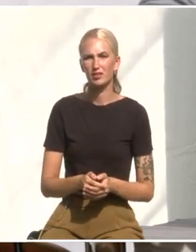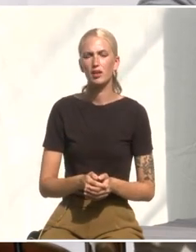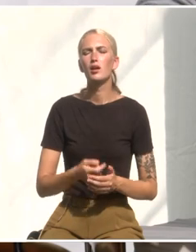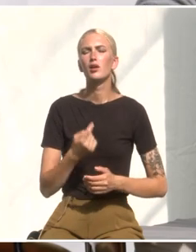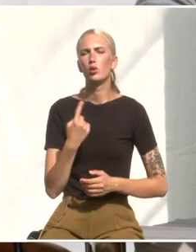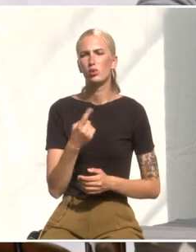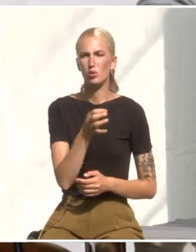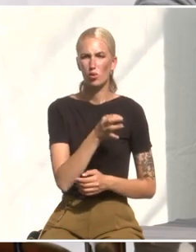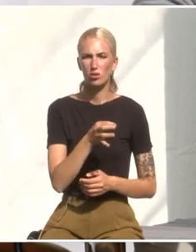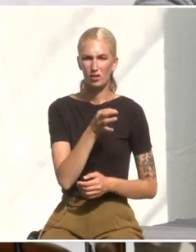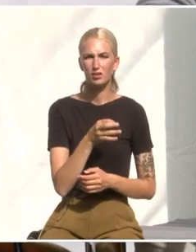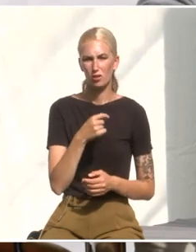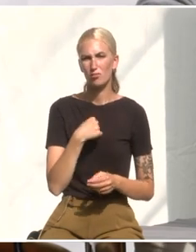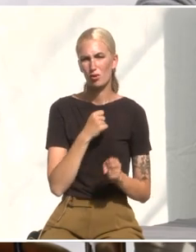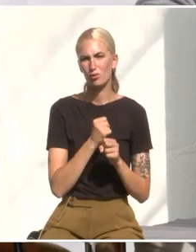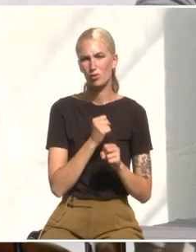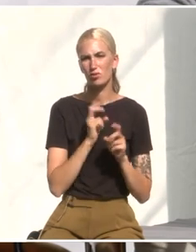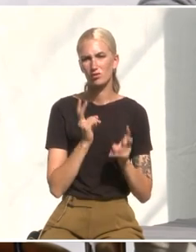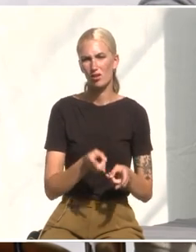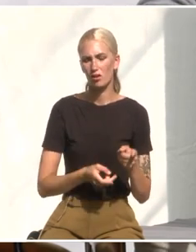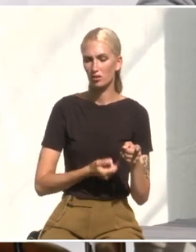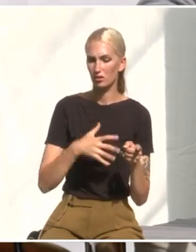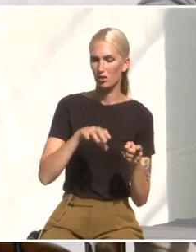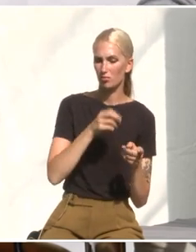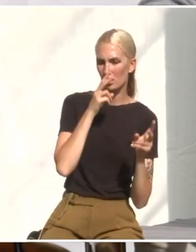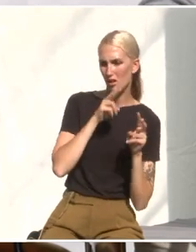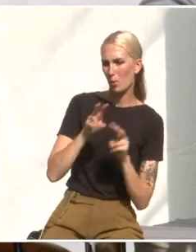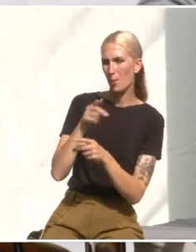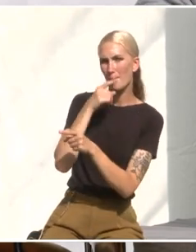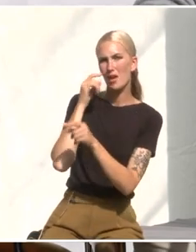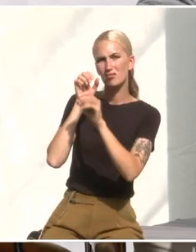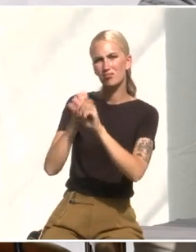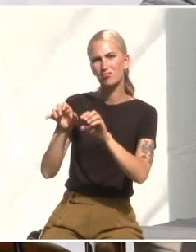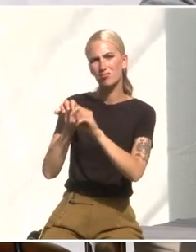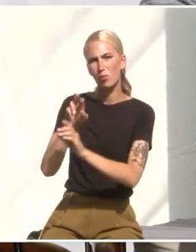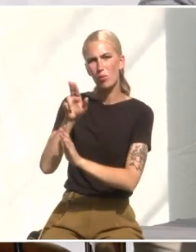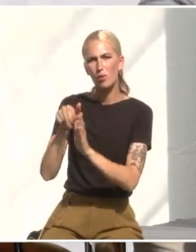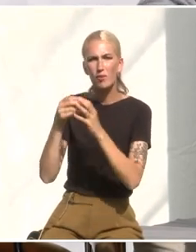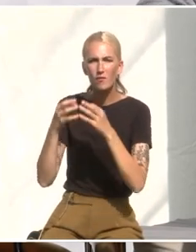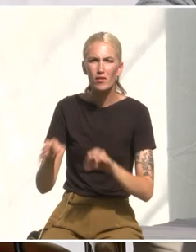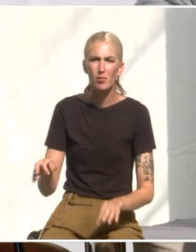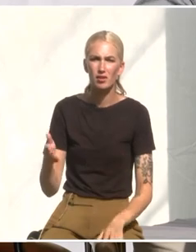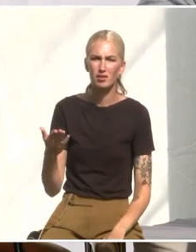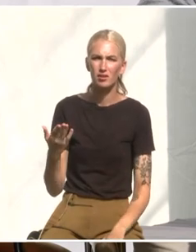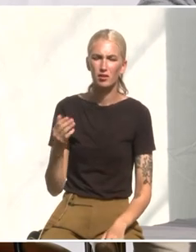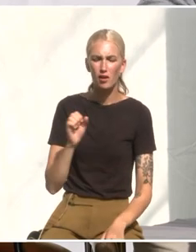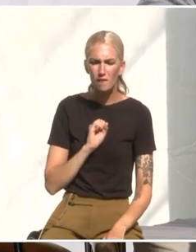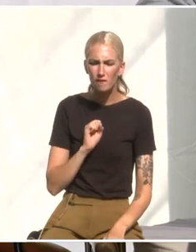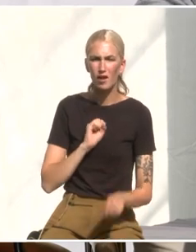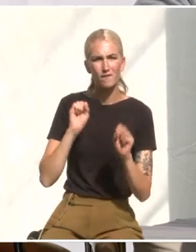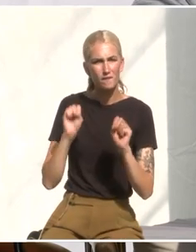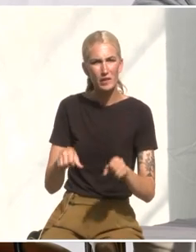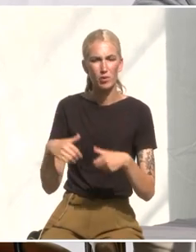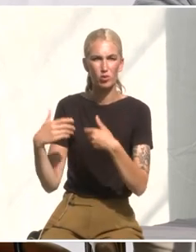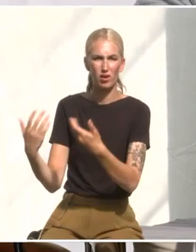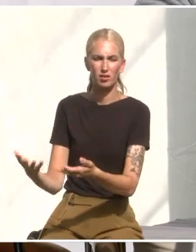organization, we are seeing that men talk about their problems really willingly if we give them a stage for that.